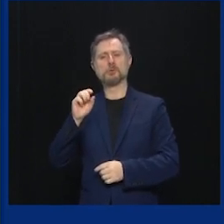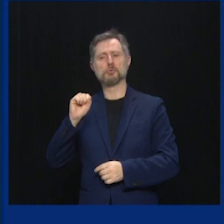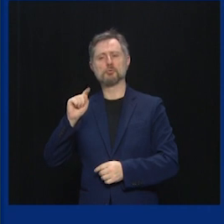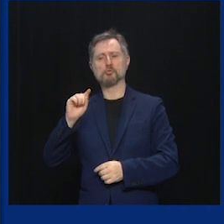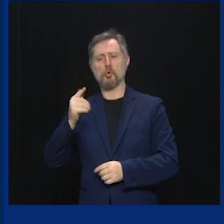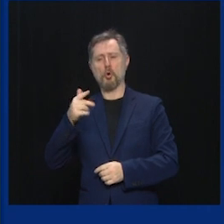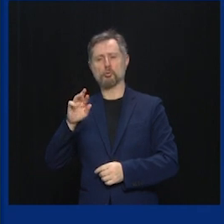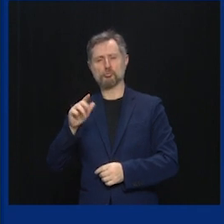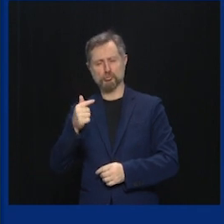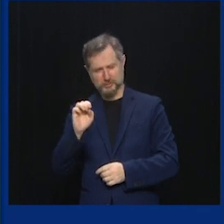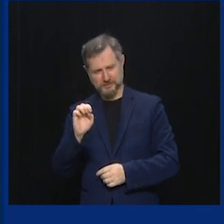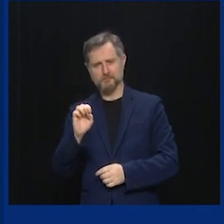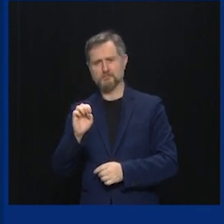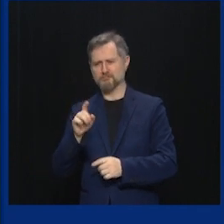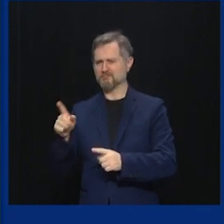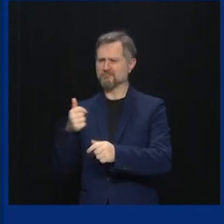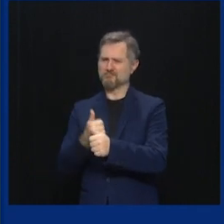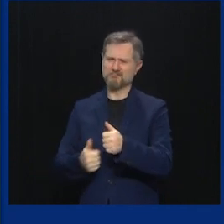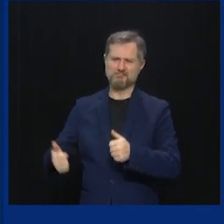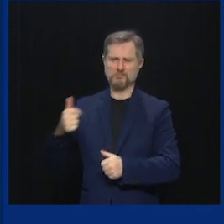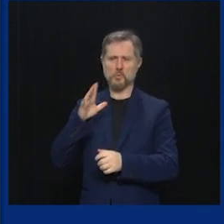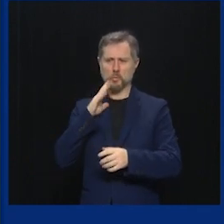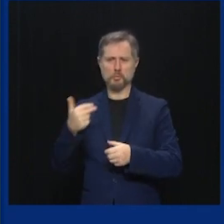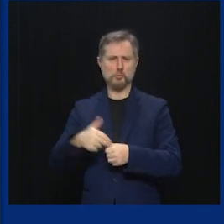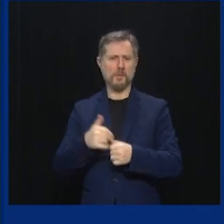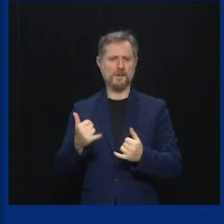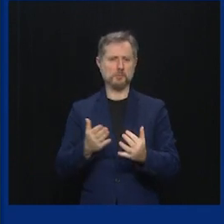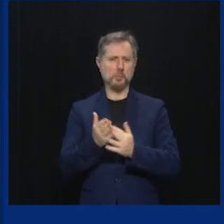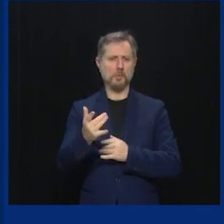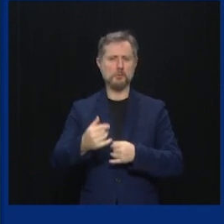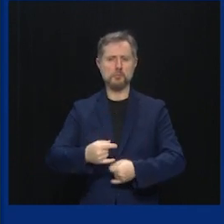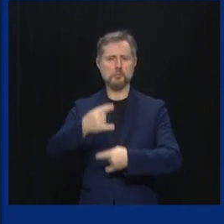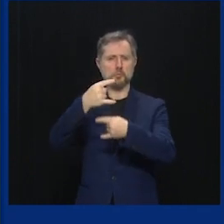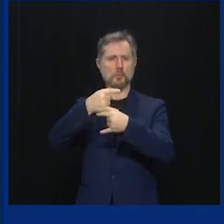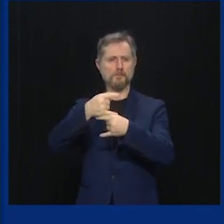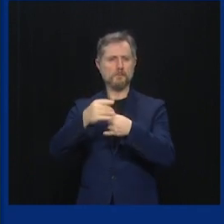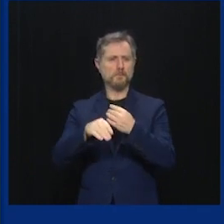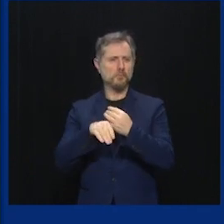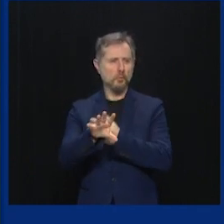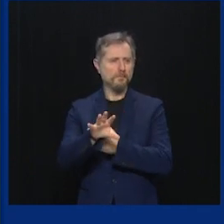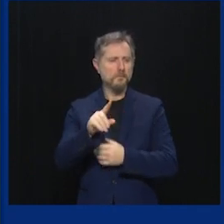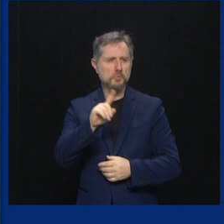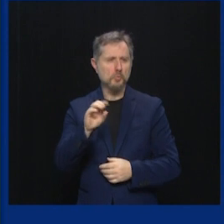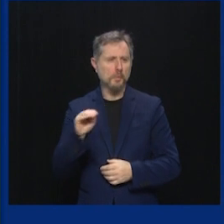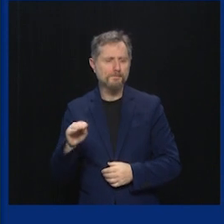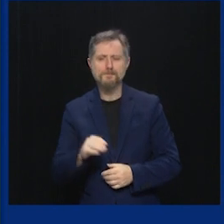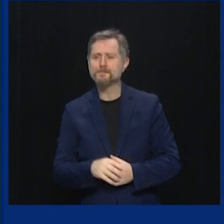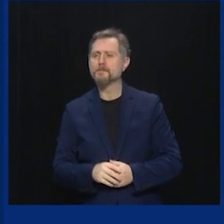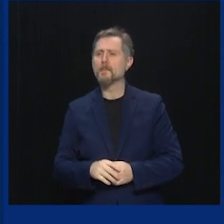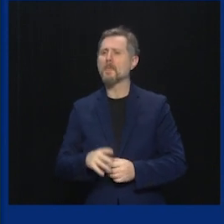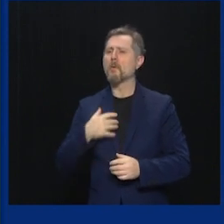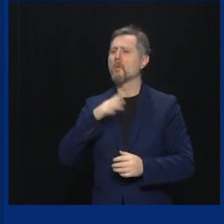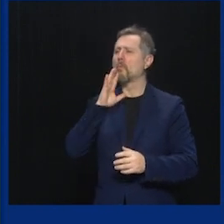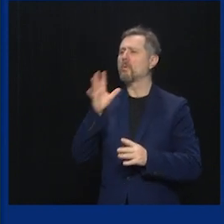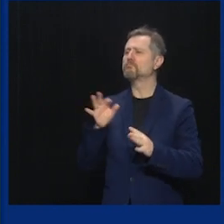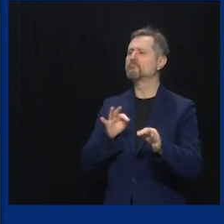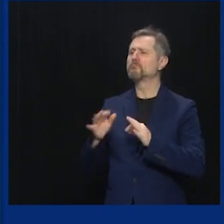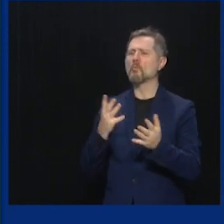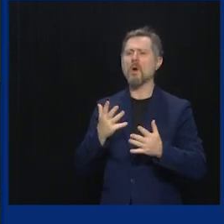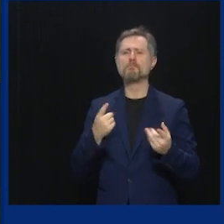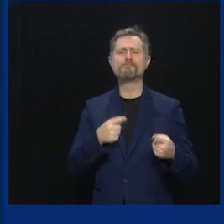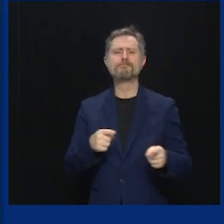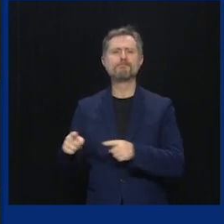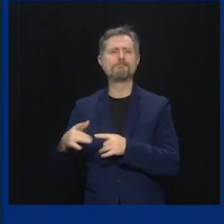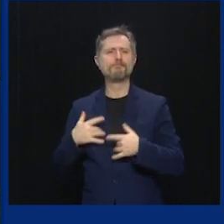wanted to have her zoom in for a minute and give us some of her insights on what we're expecting to see, what we know so far, and let me turn it over to her